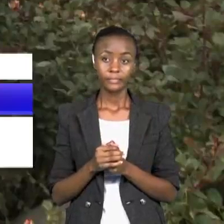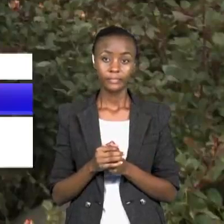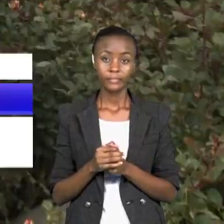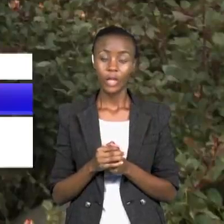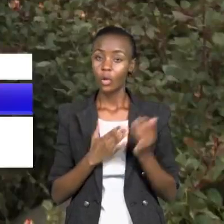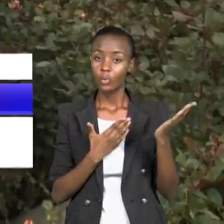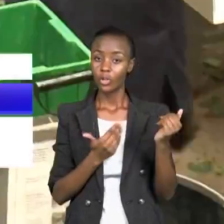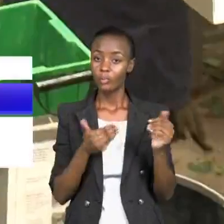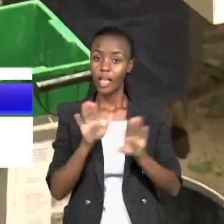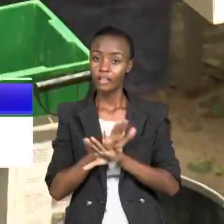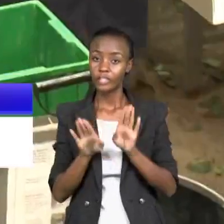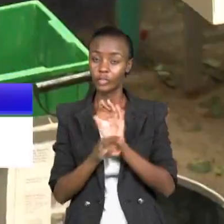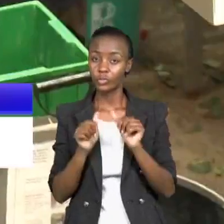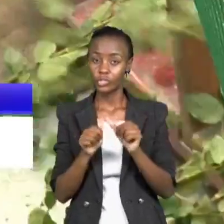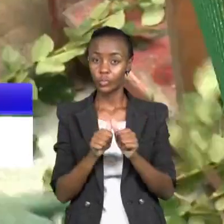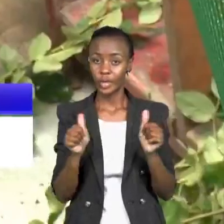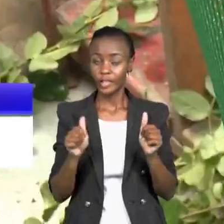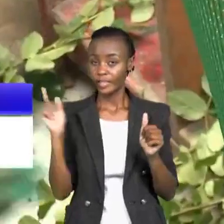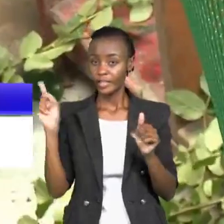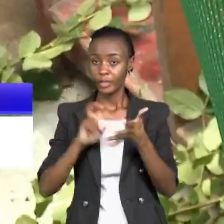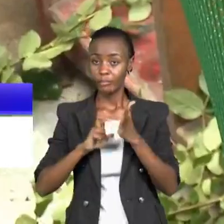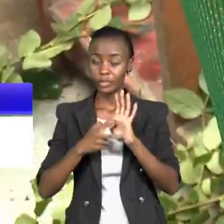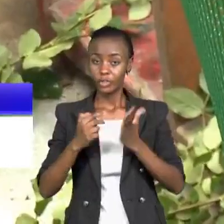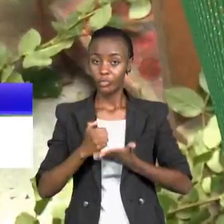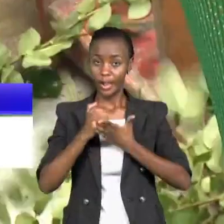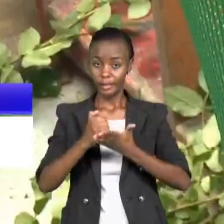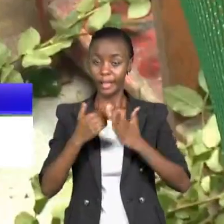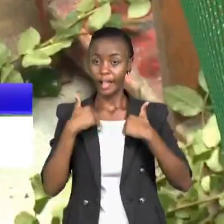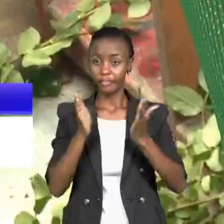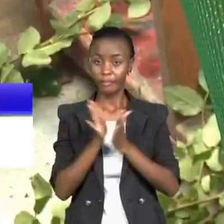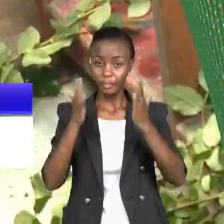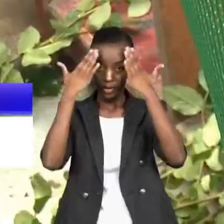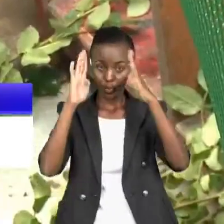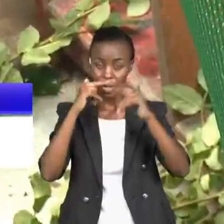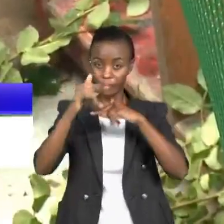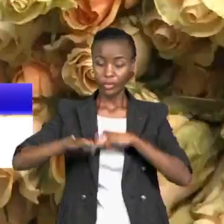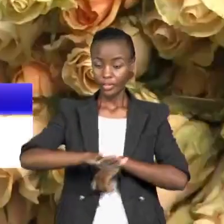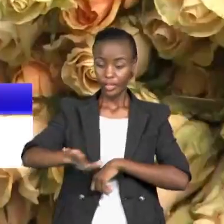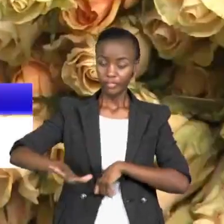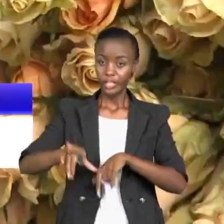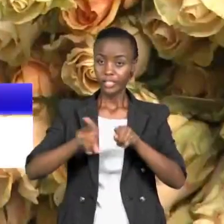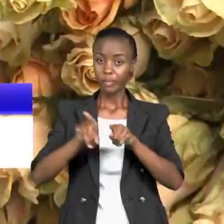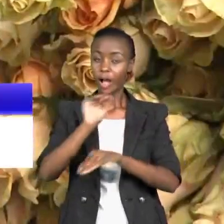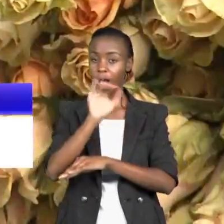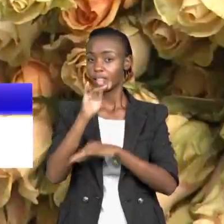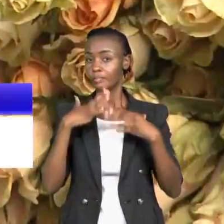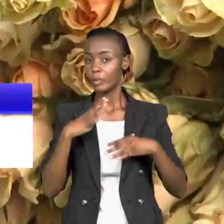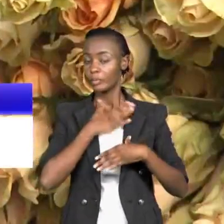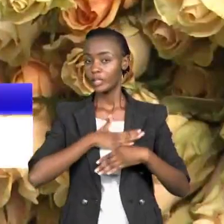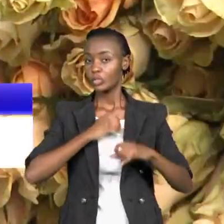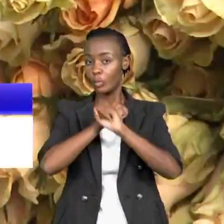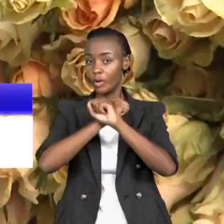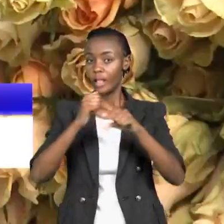So we hope obviously it will continue. This project aims to raise public awareness about the environment and calls for people to protect the earth